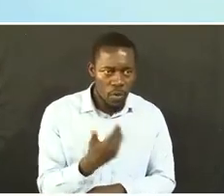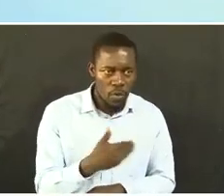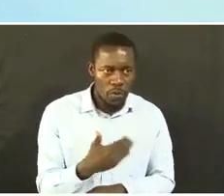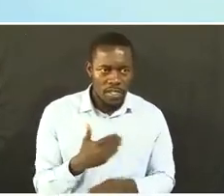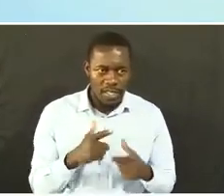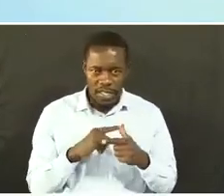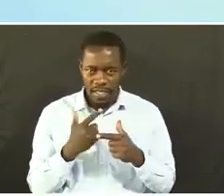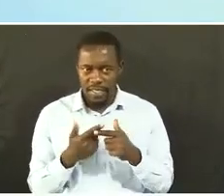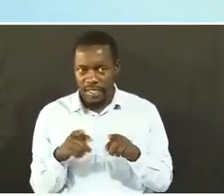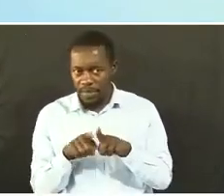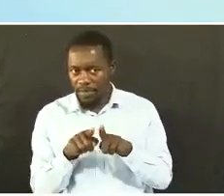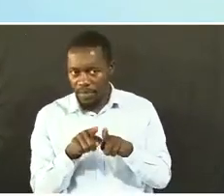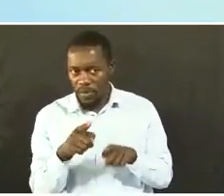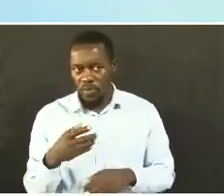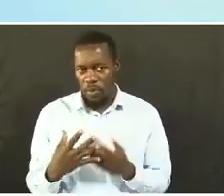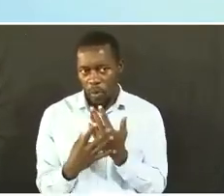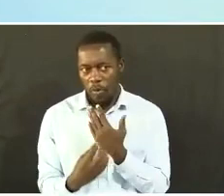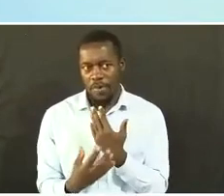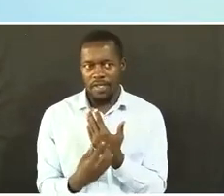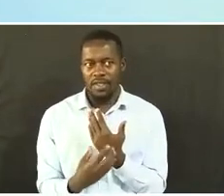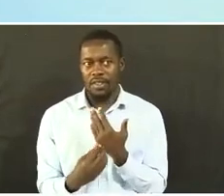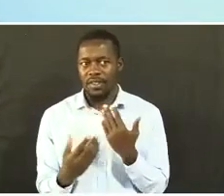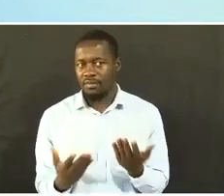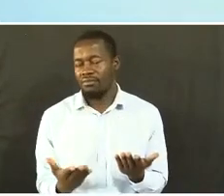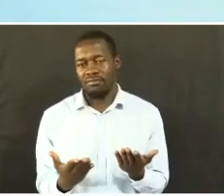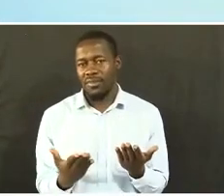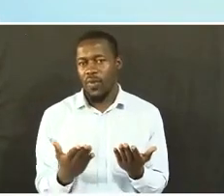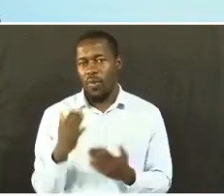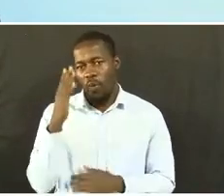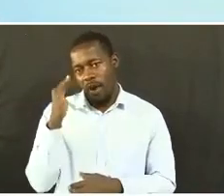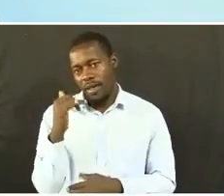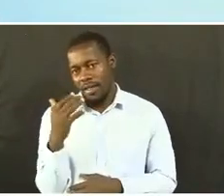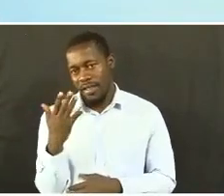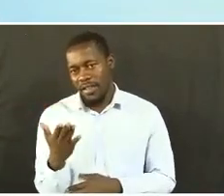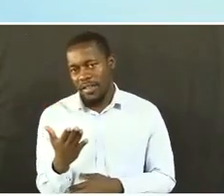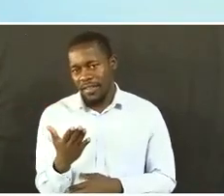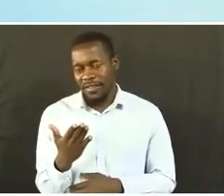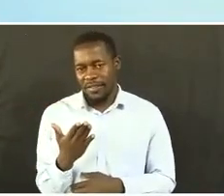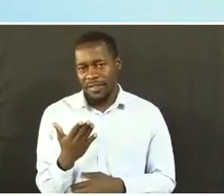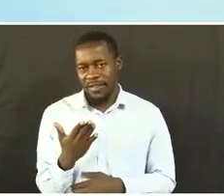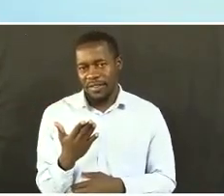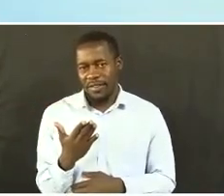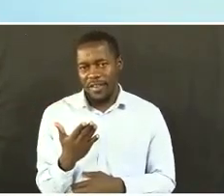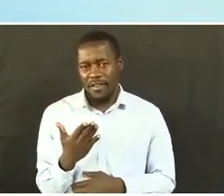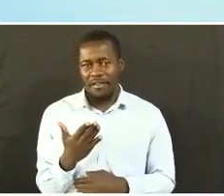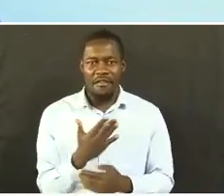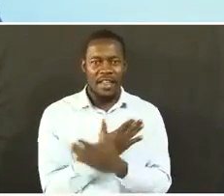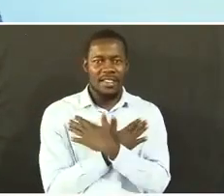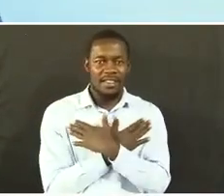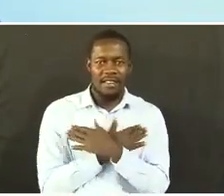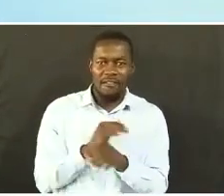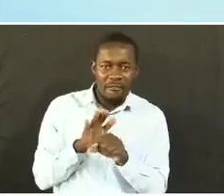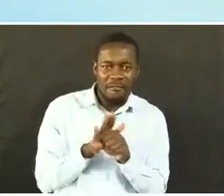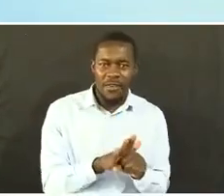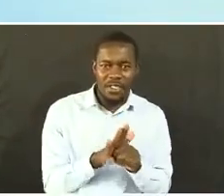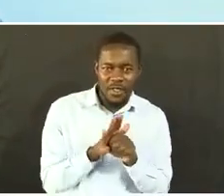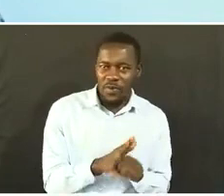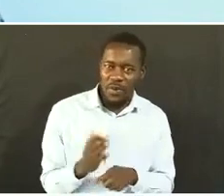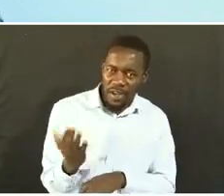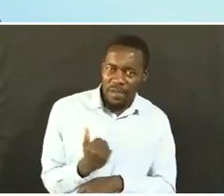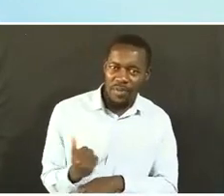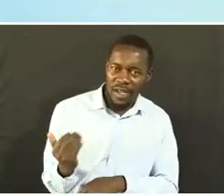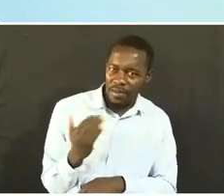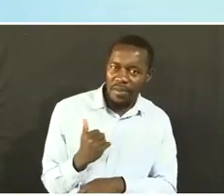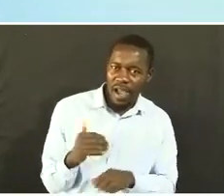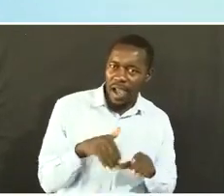be surprised that somebody who is 30 years old, they didn't take drugs all along, but now they are 30 years. They have gotten a job somewhere, they're just hanging out